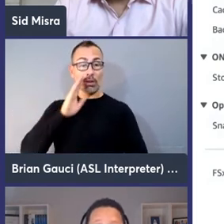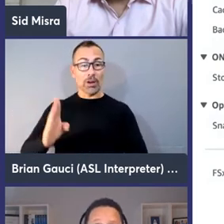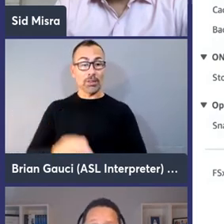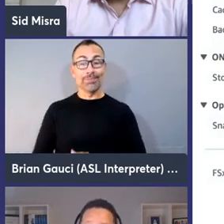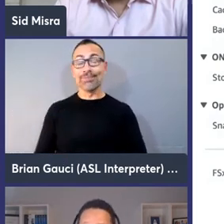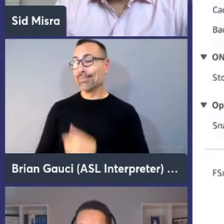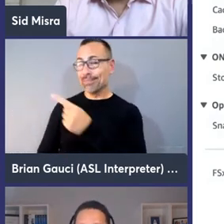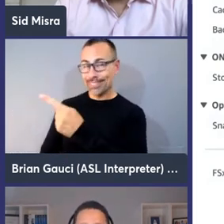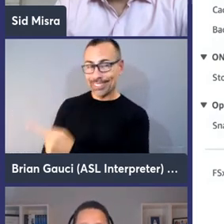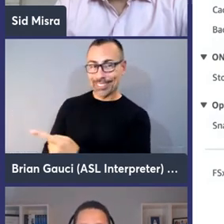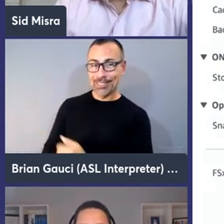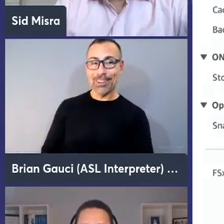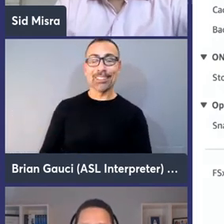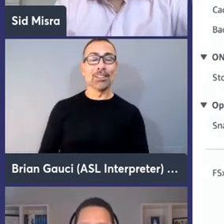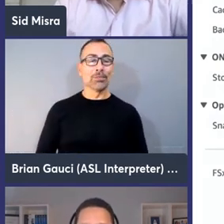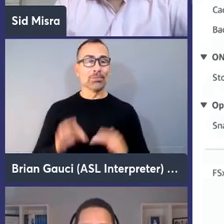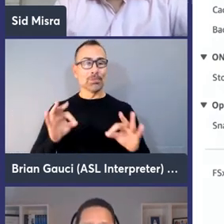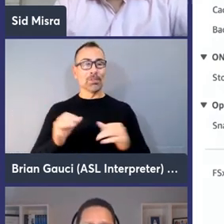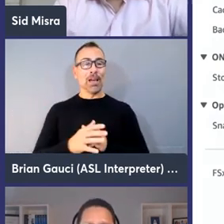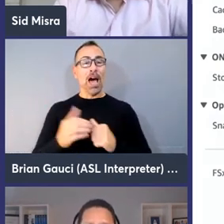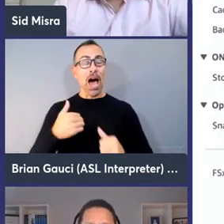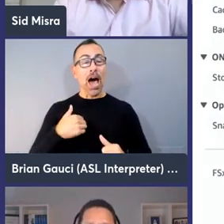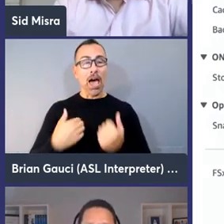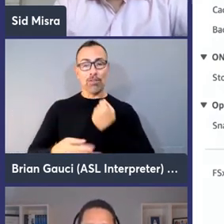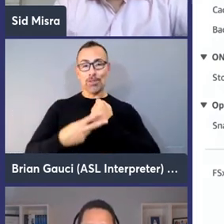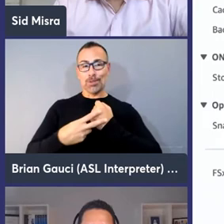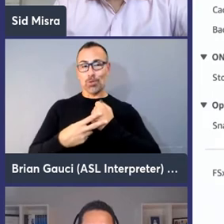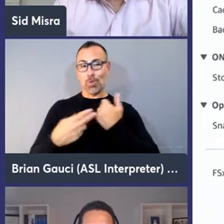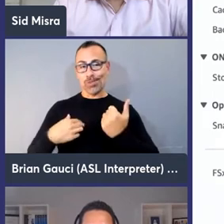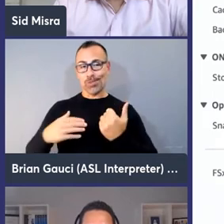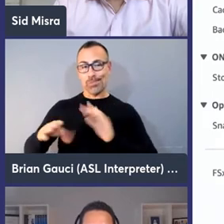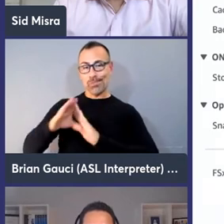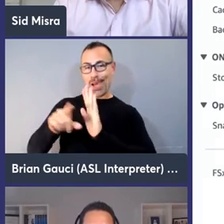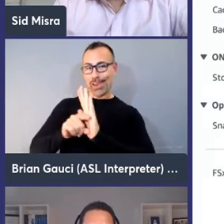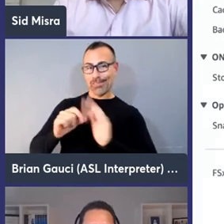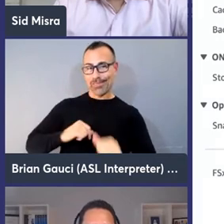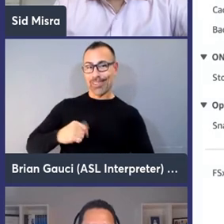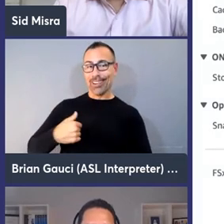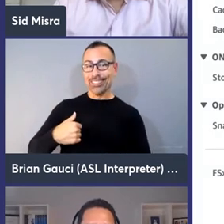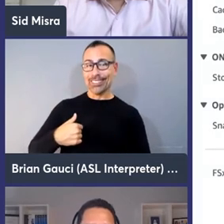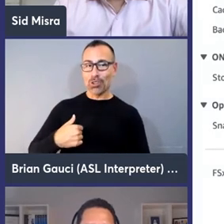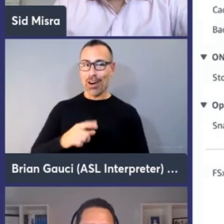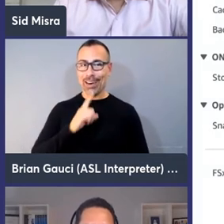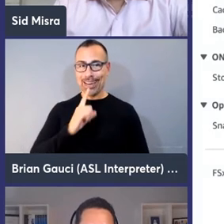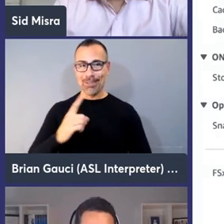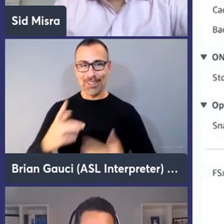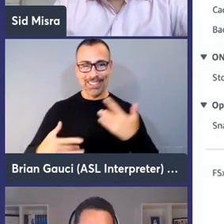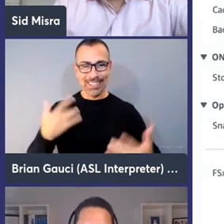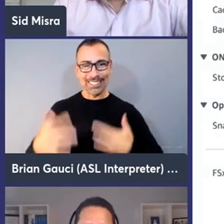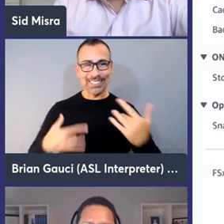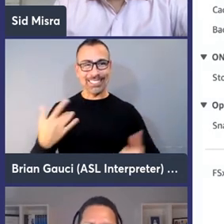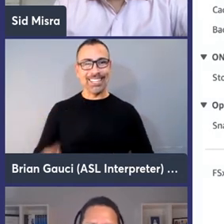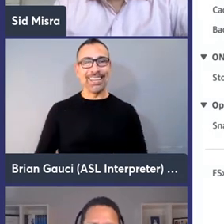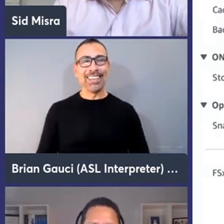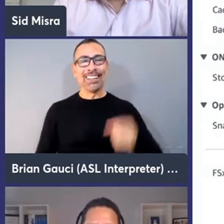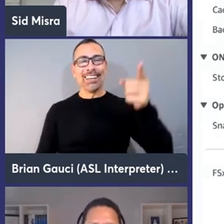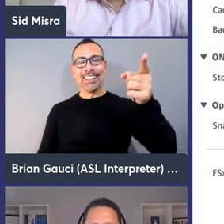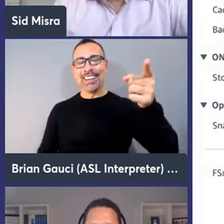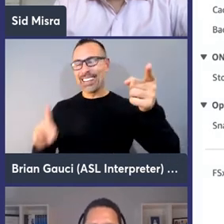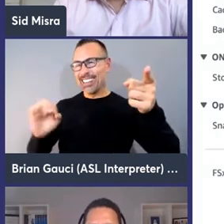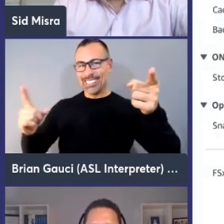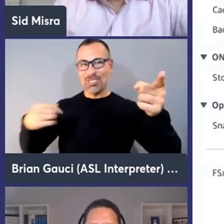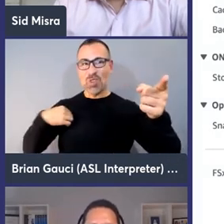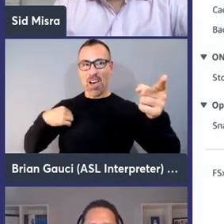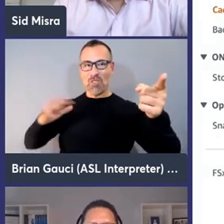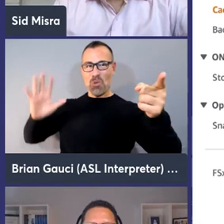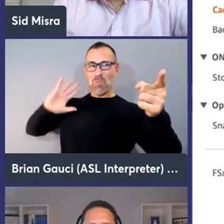Hey, I actually have a storage background. I'm really excited about this. I know say, in the do, trainer do you have world, a hidden past behind you. I do. I do. Yeah.